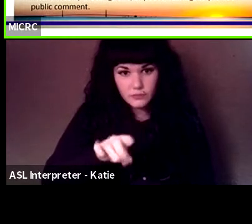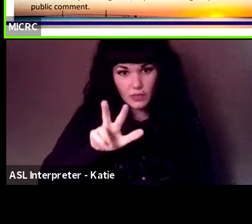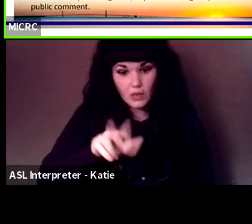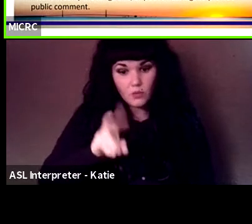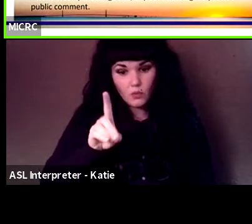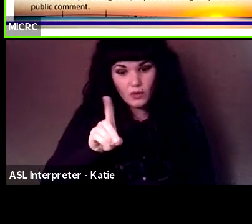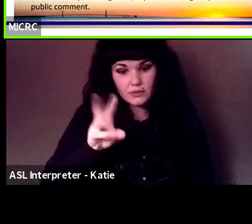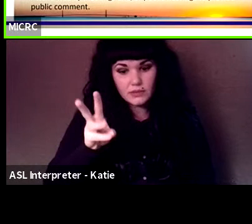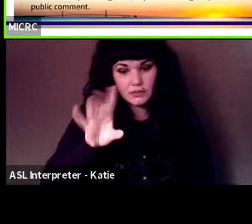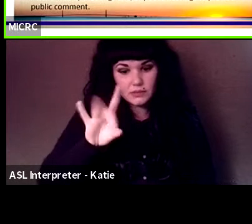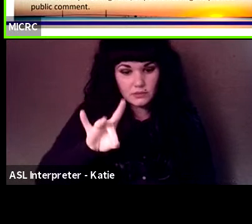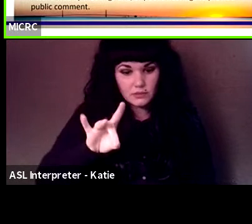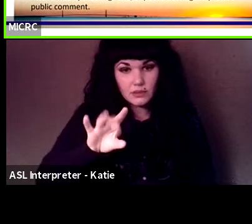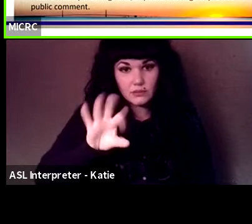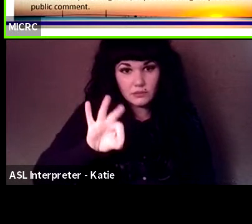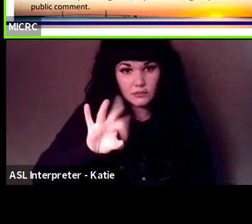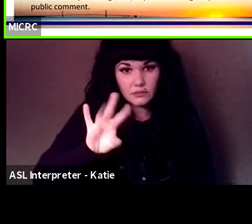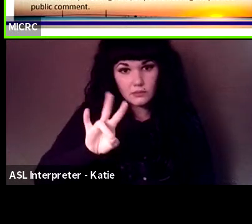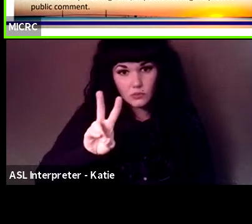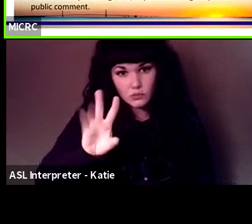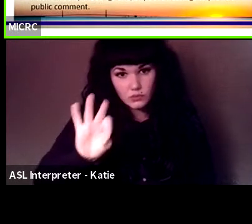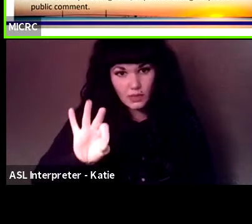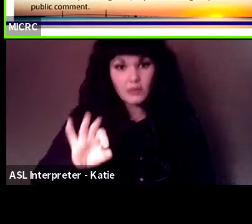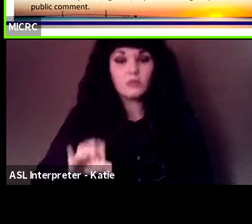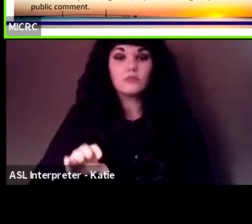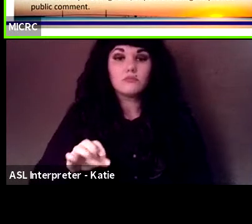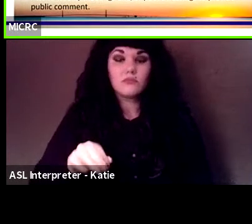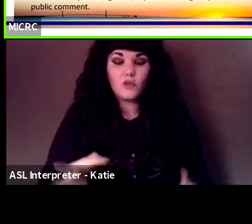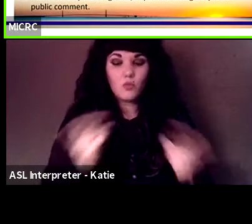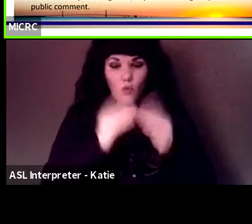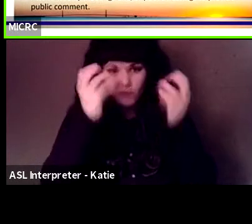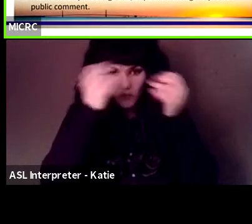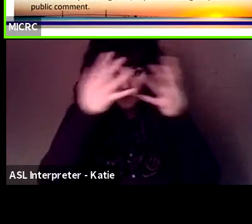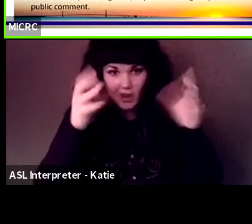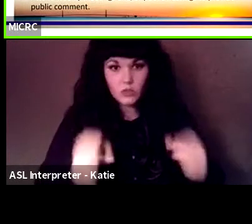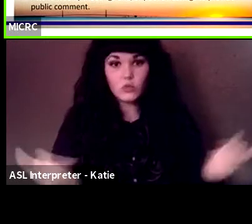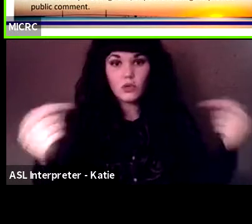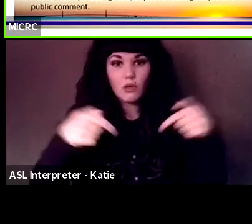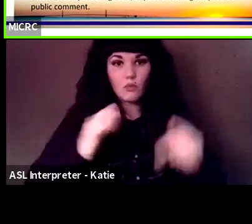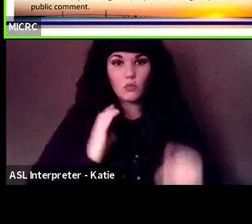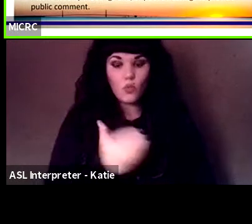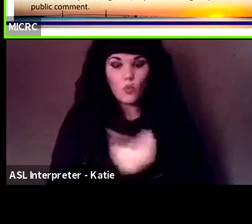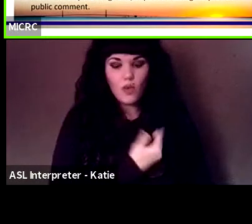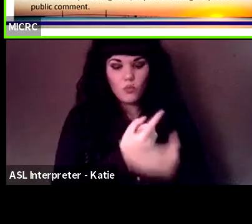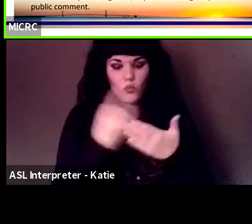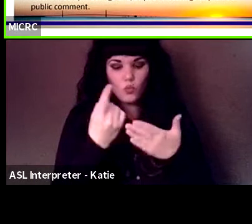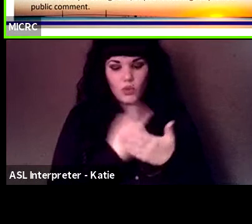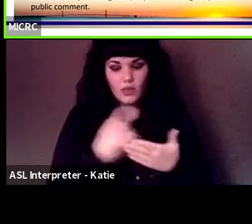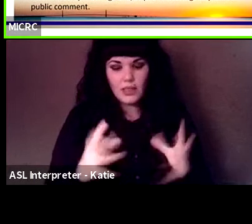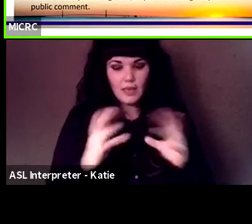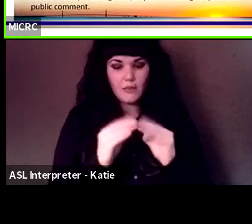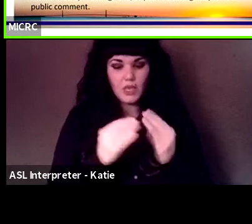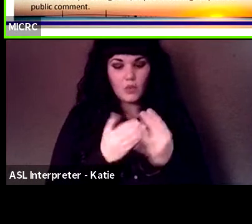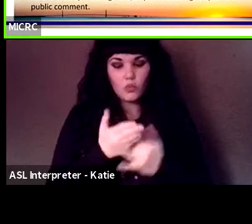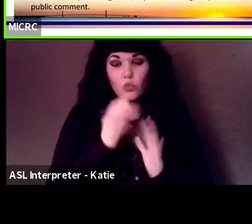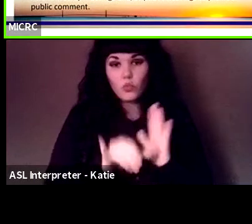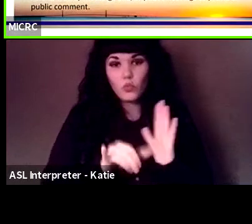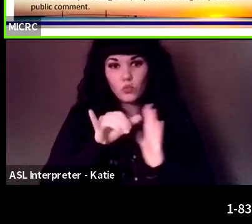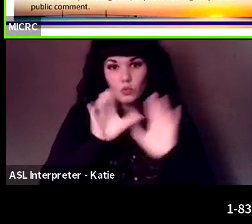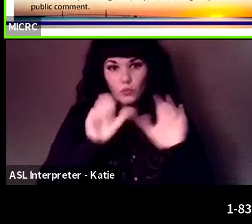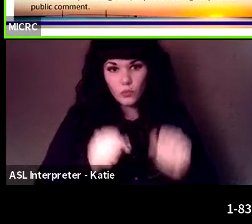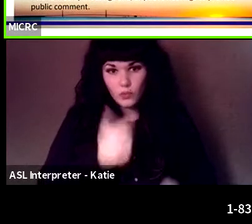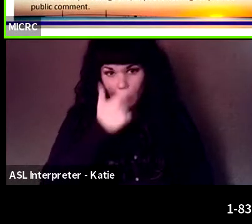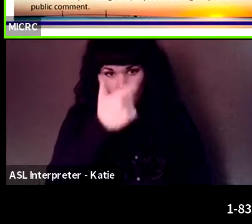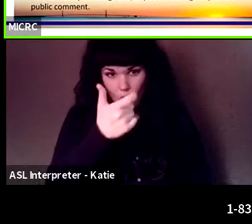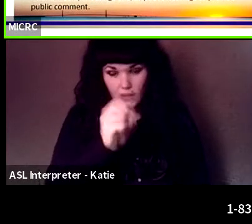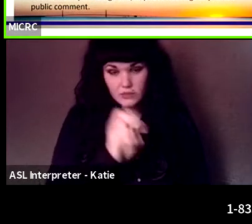1-833-968-3729 for information. You can attend our weekly meetings that are on YouTube. You can watch them on our website if you've